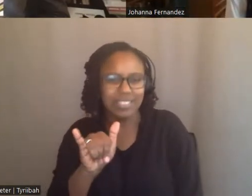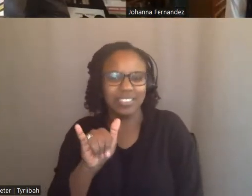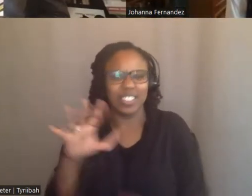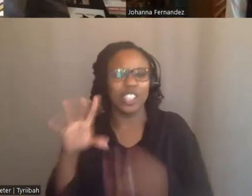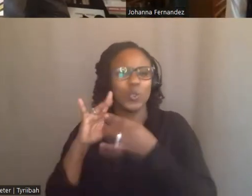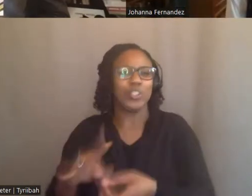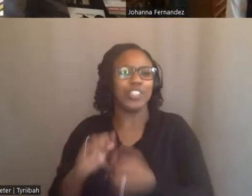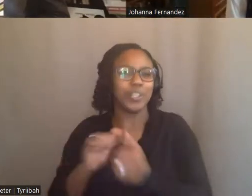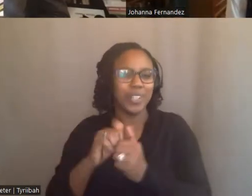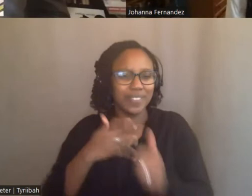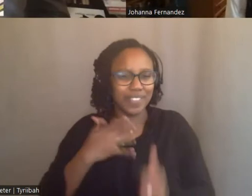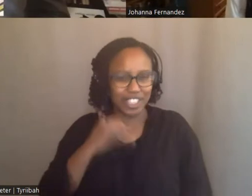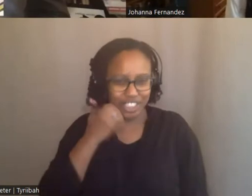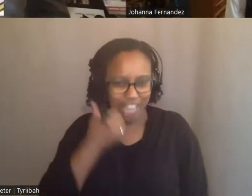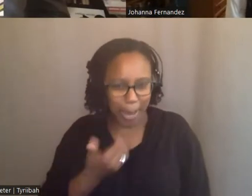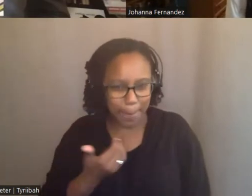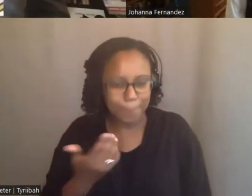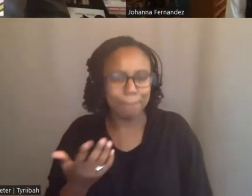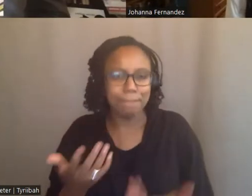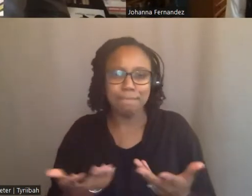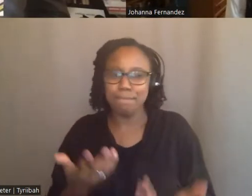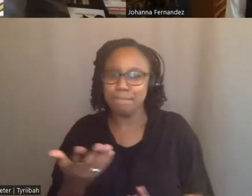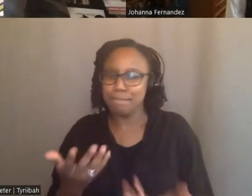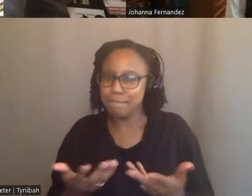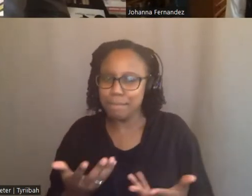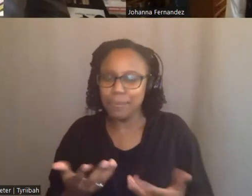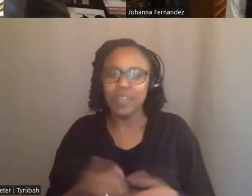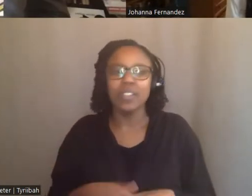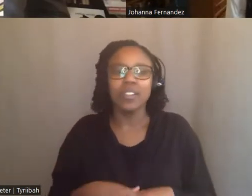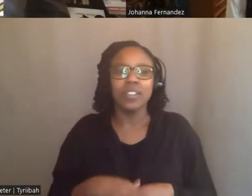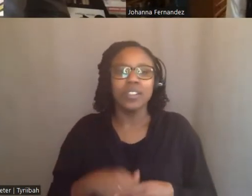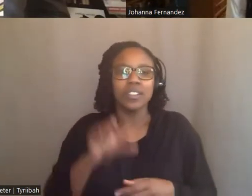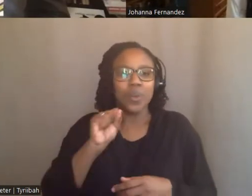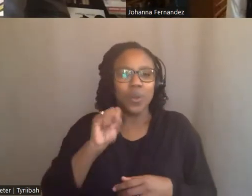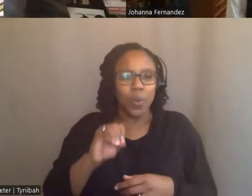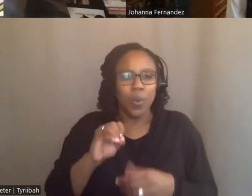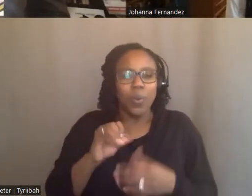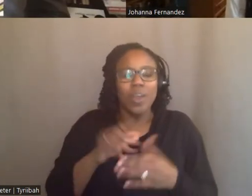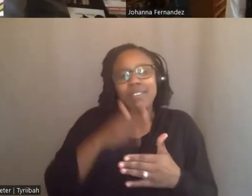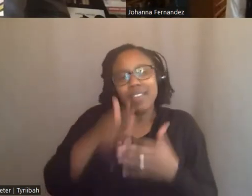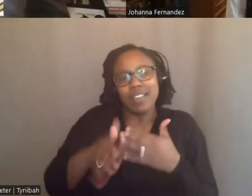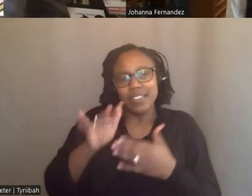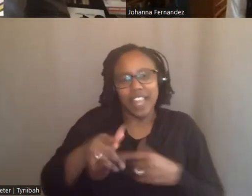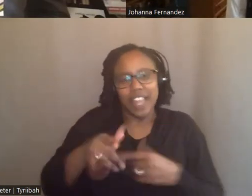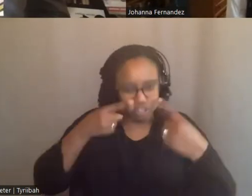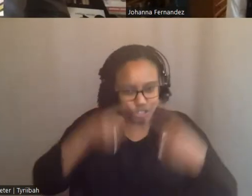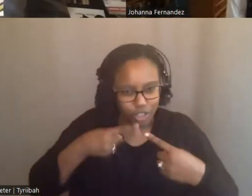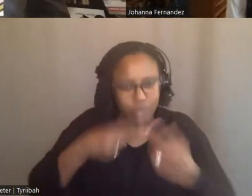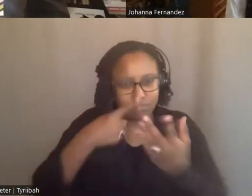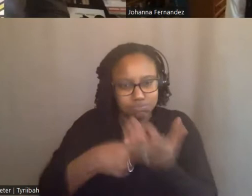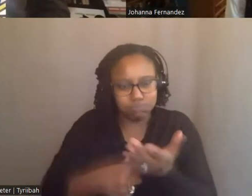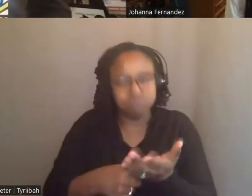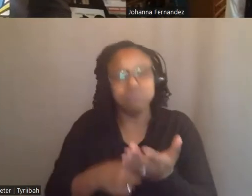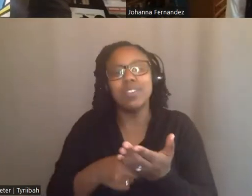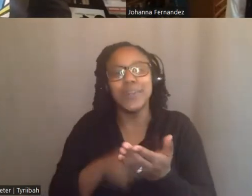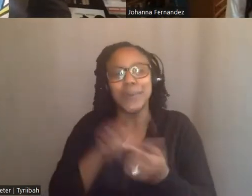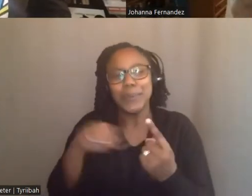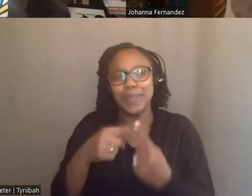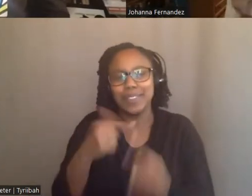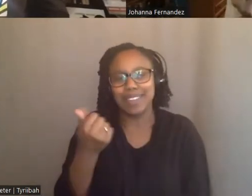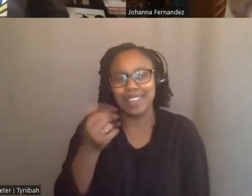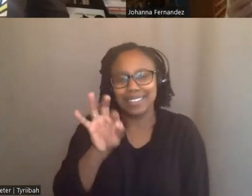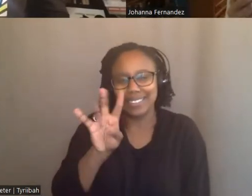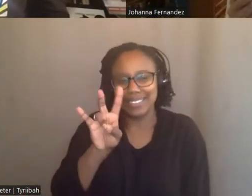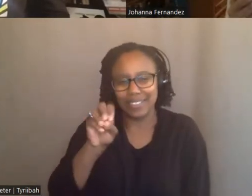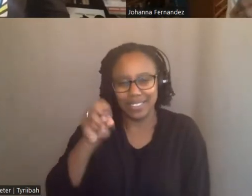onto the group. And by the end of that struggle in the summer of 1970,